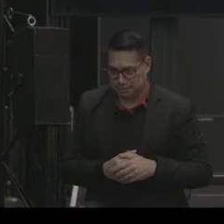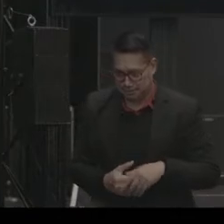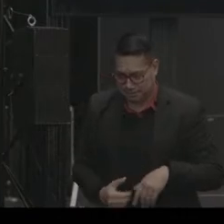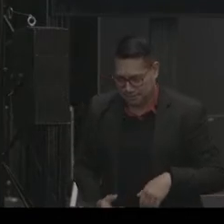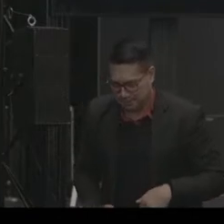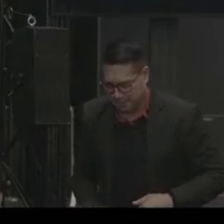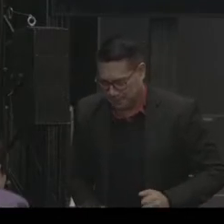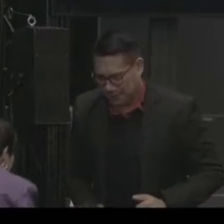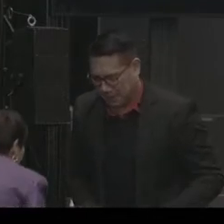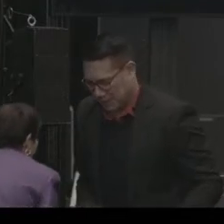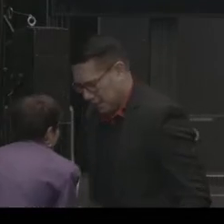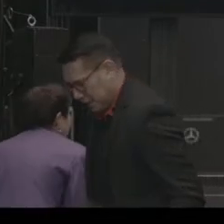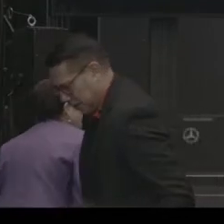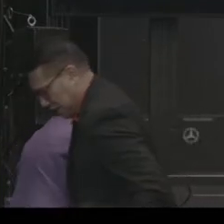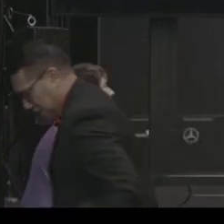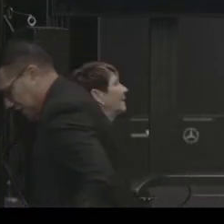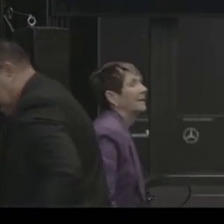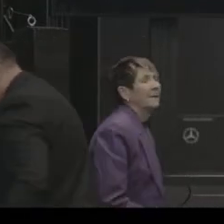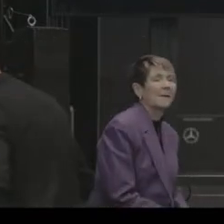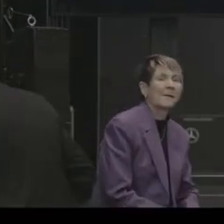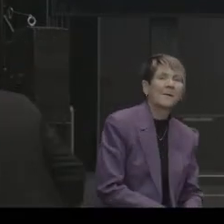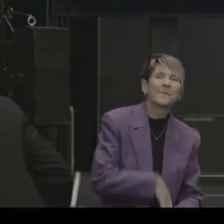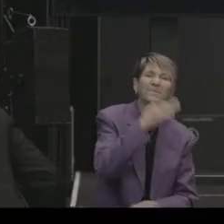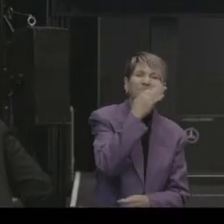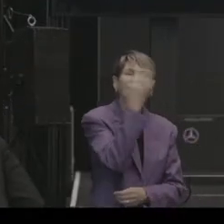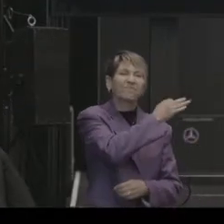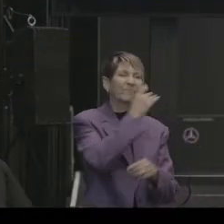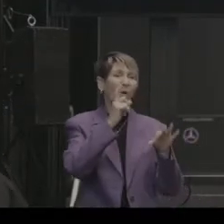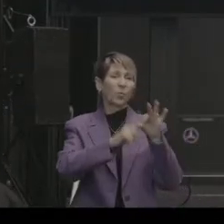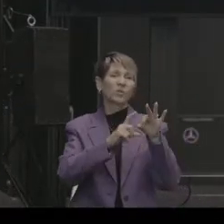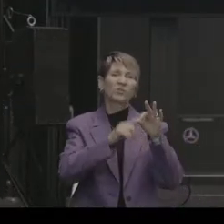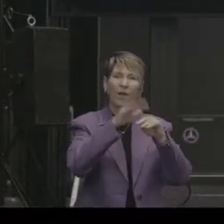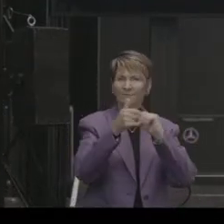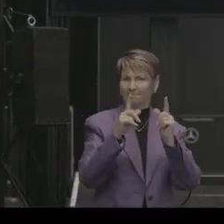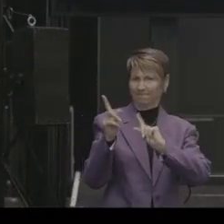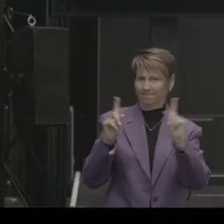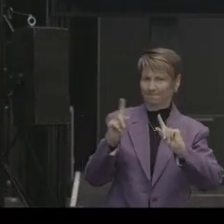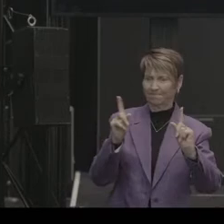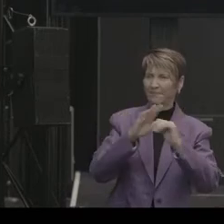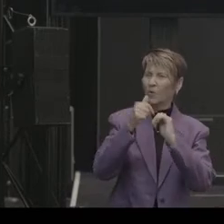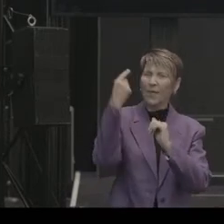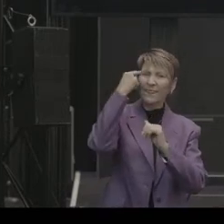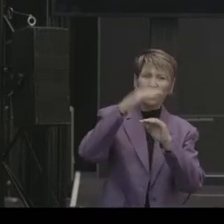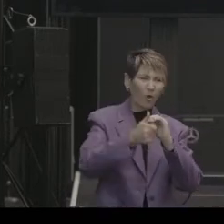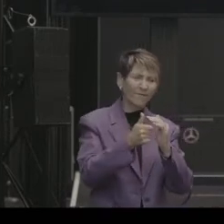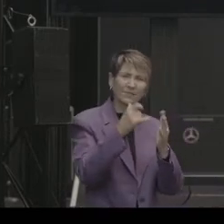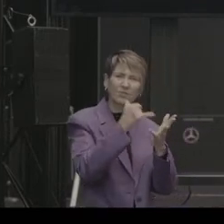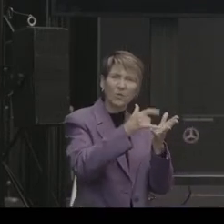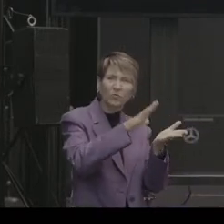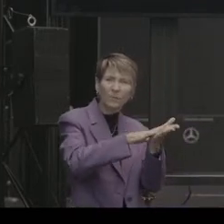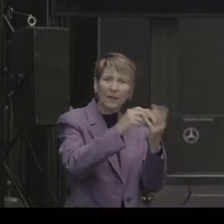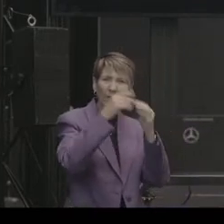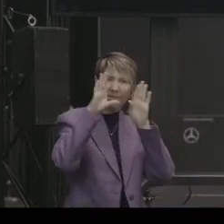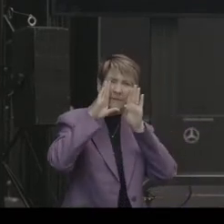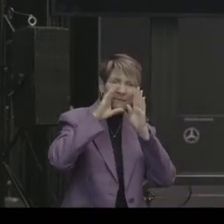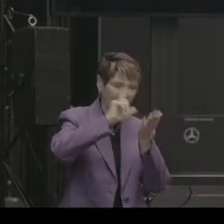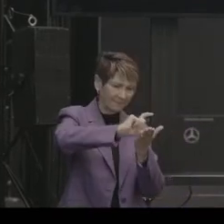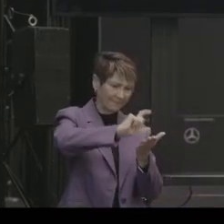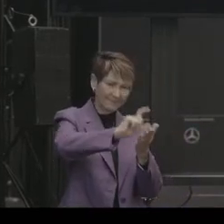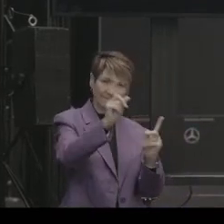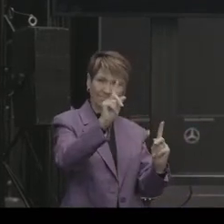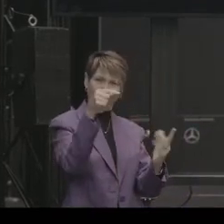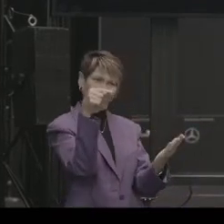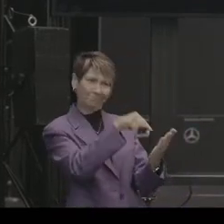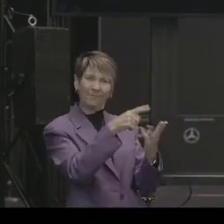What's been their reaction based on, I guess, all the optics? Like on social media, you get literal evidence to what people